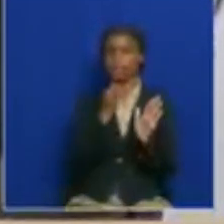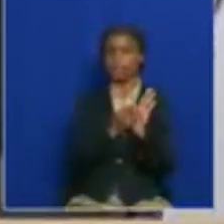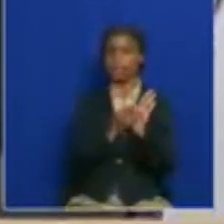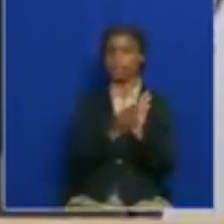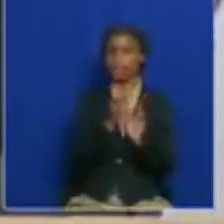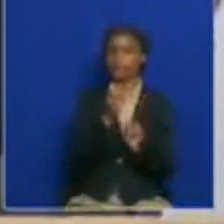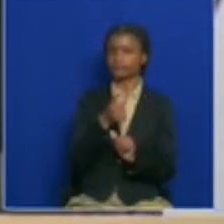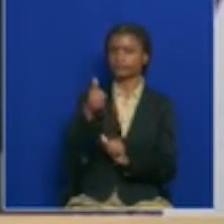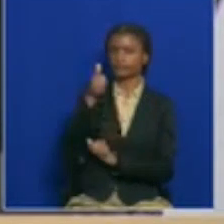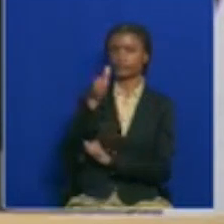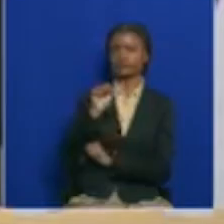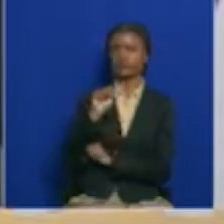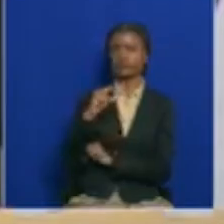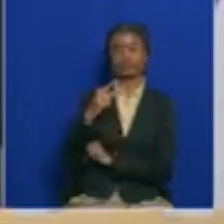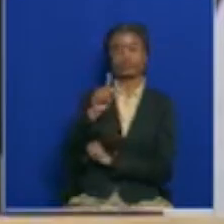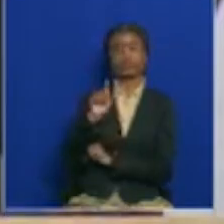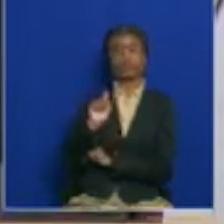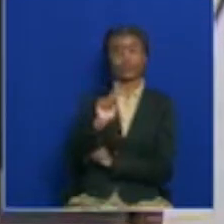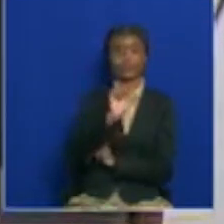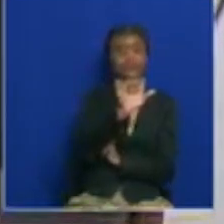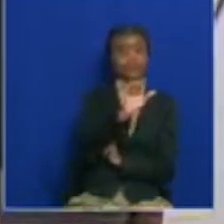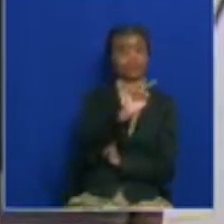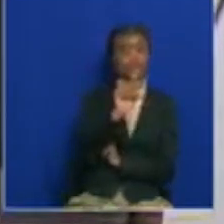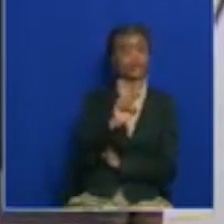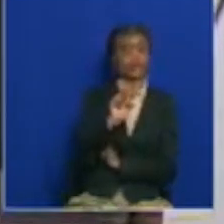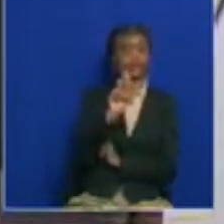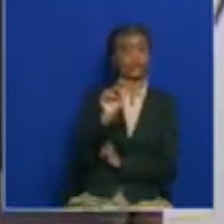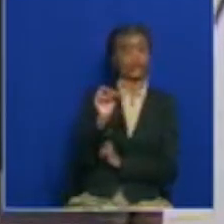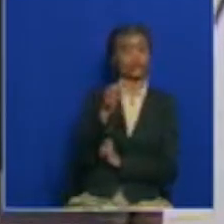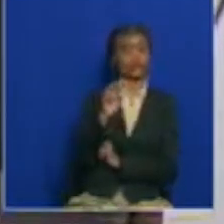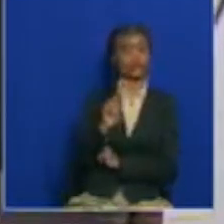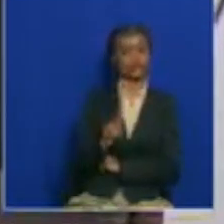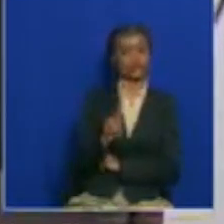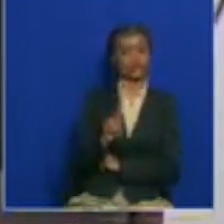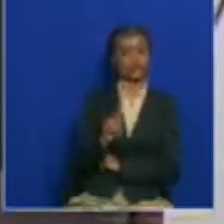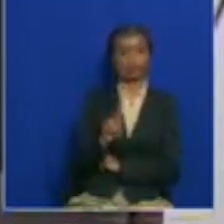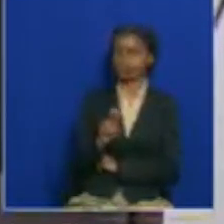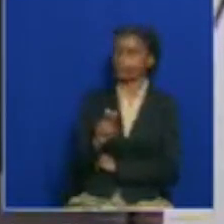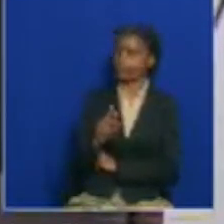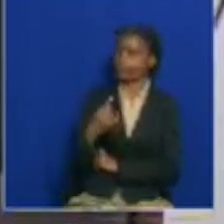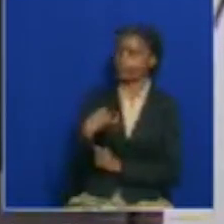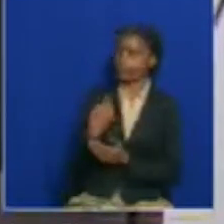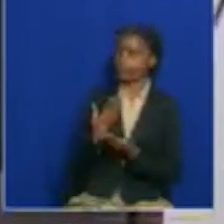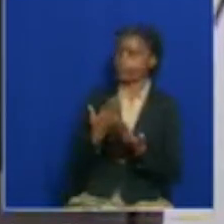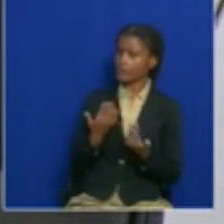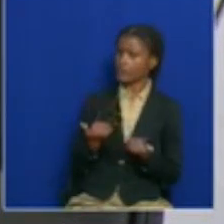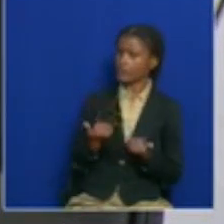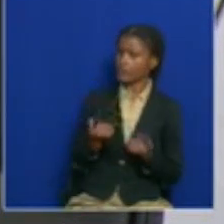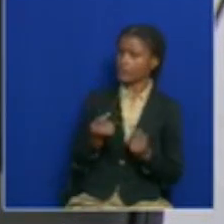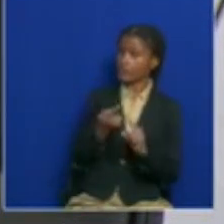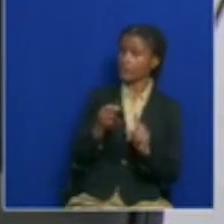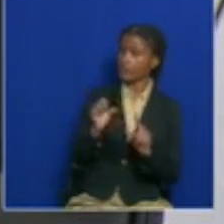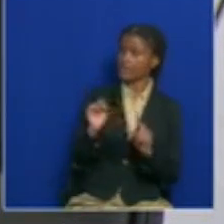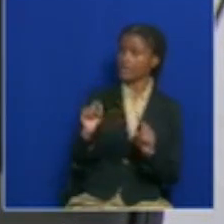know, because I do not know Sergeant Zungu, but I know Captain Zungu. So I don't know whether the commission made a mistake